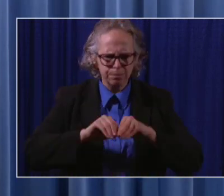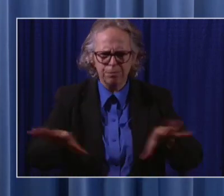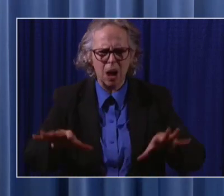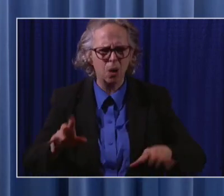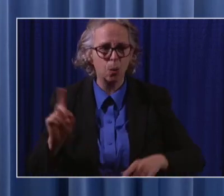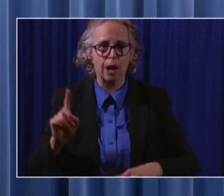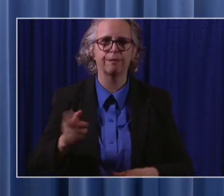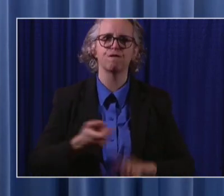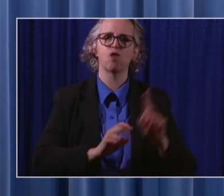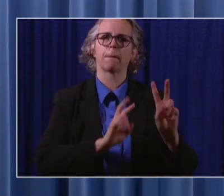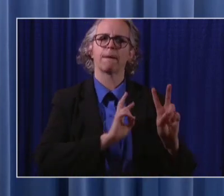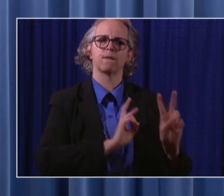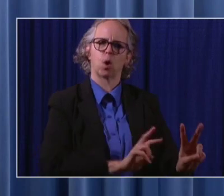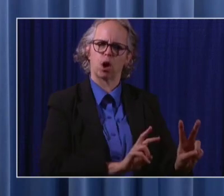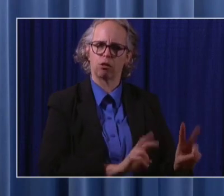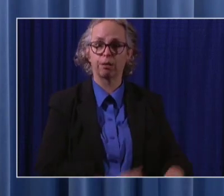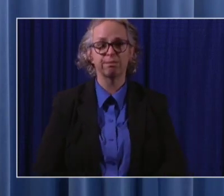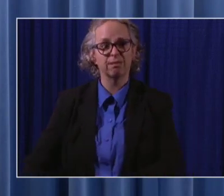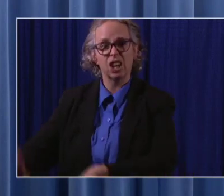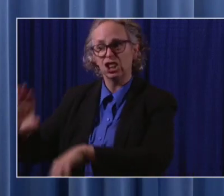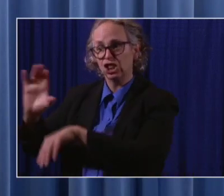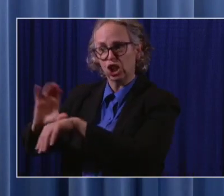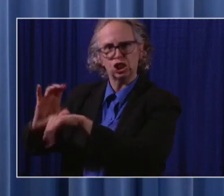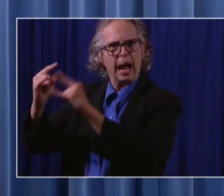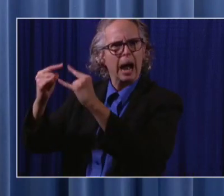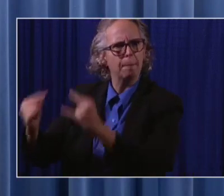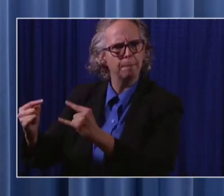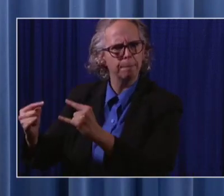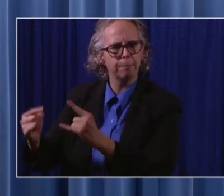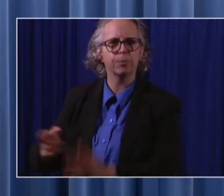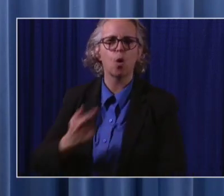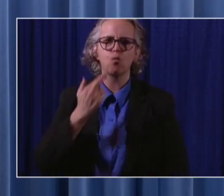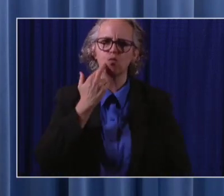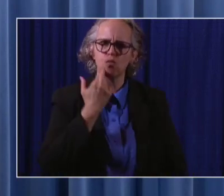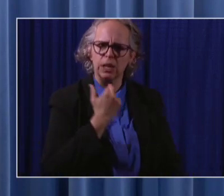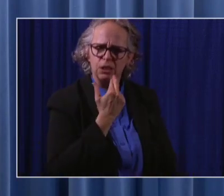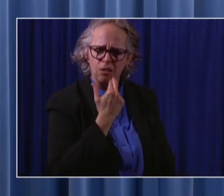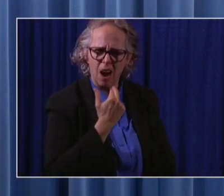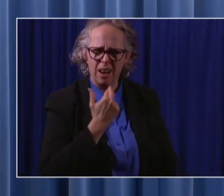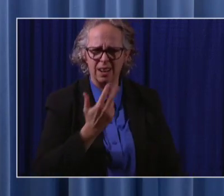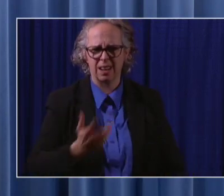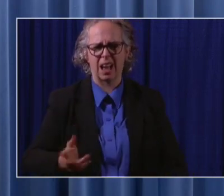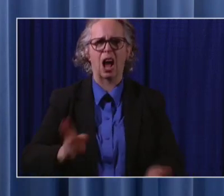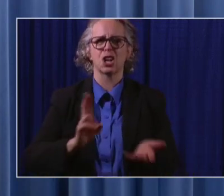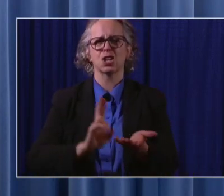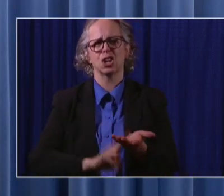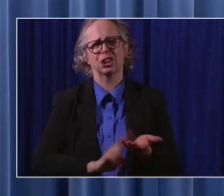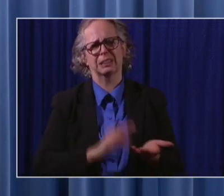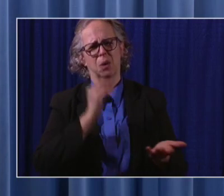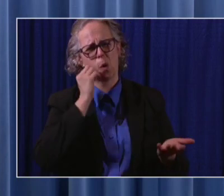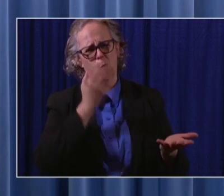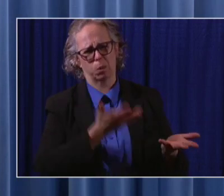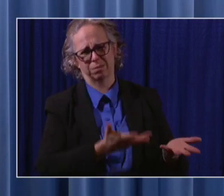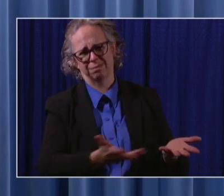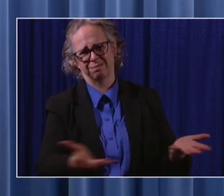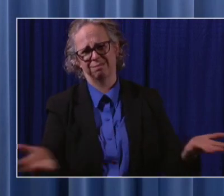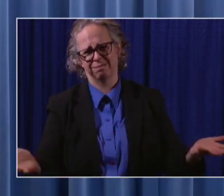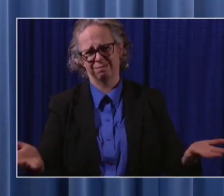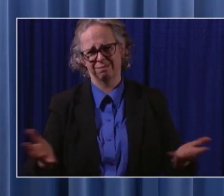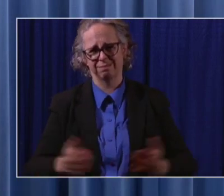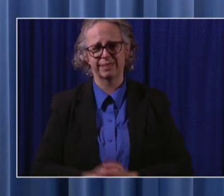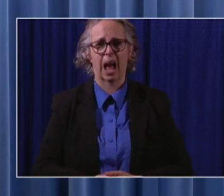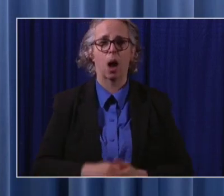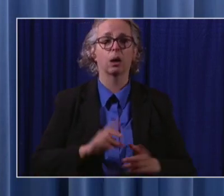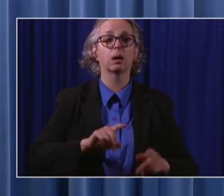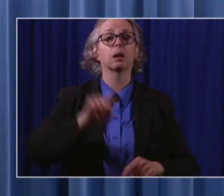a church camp, a restaurant, and long-term care. Marion County met 5 indicators, including a